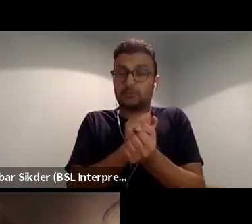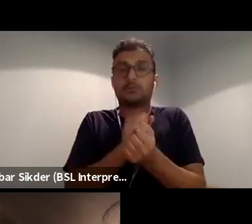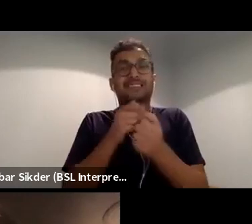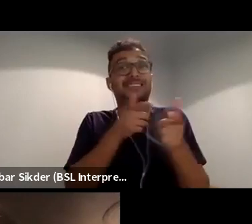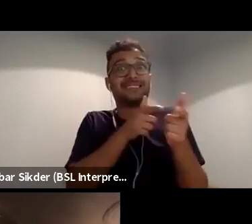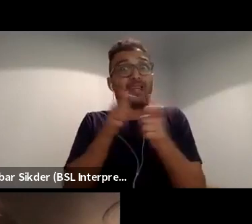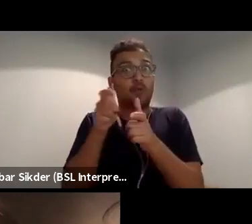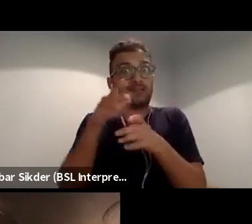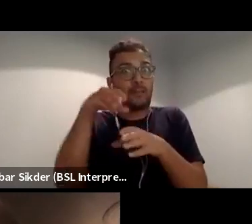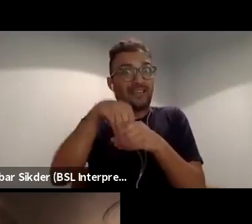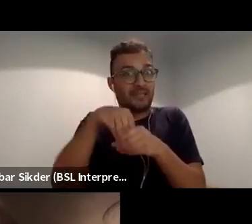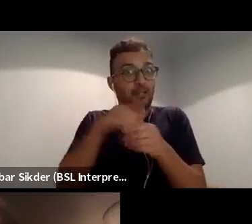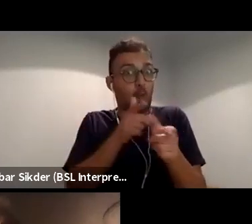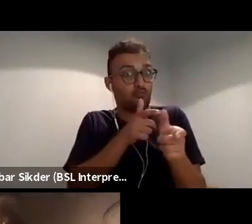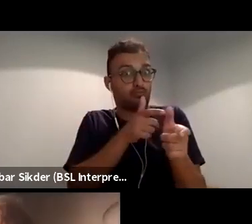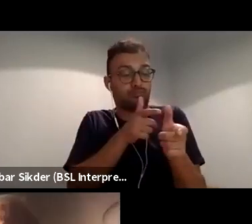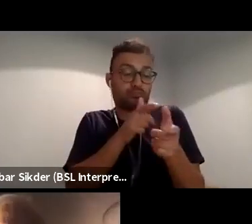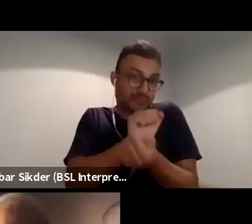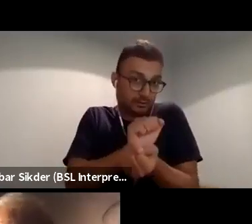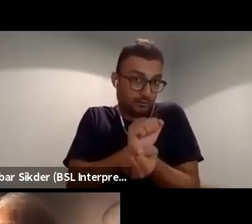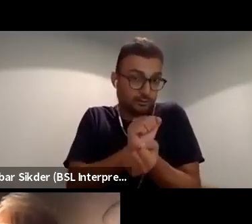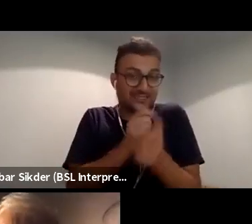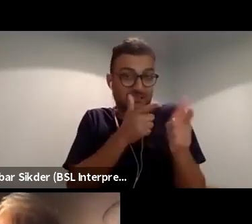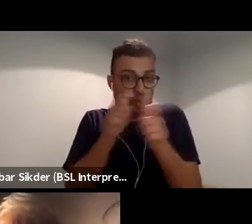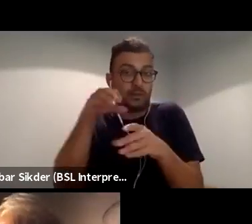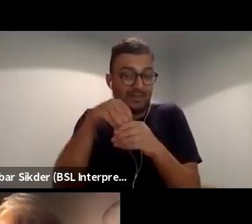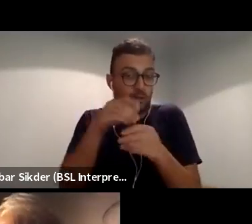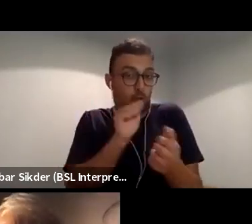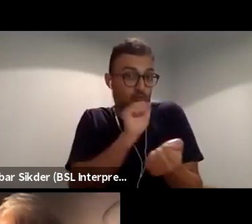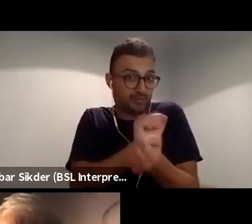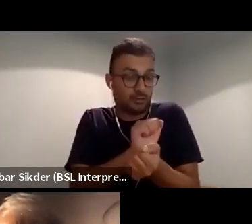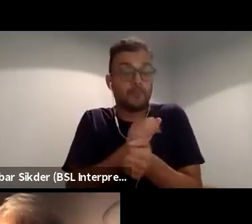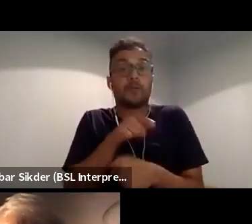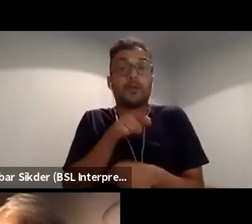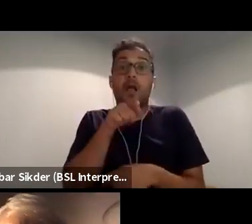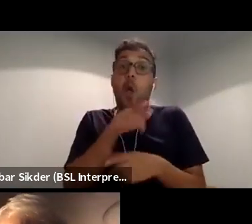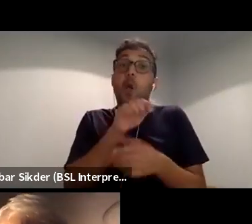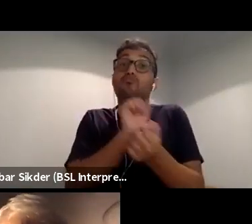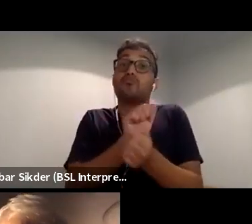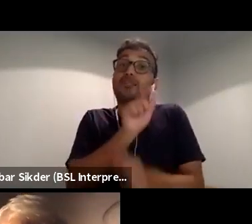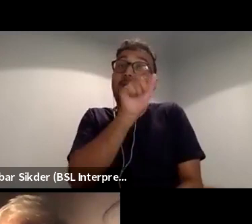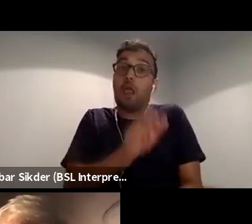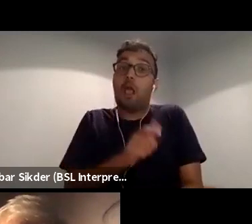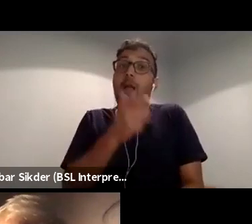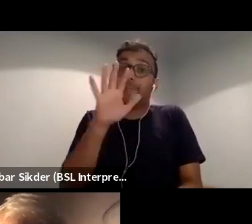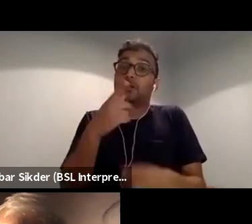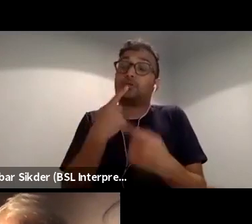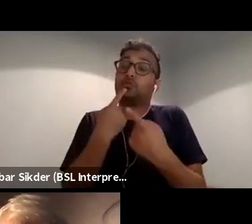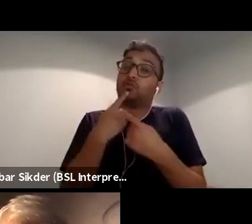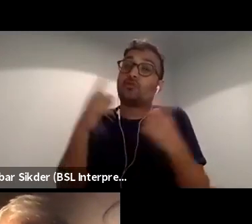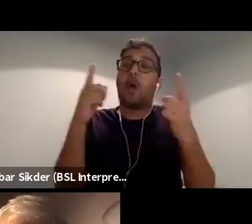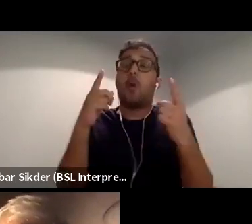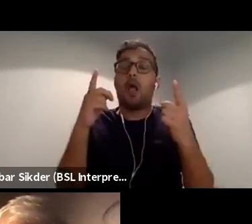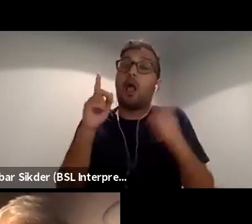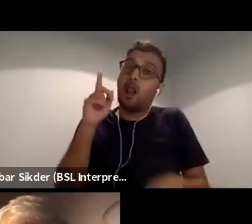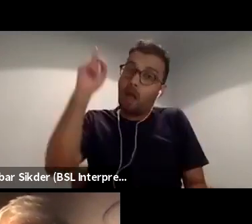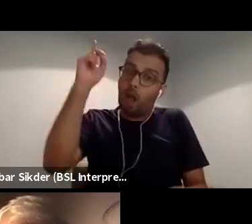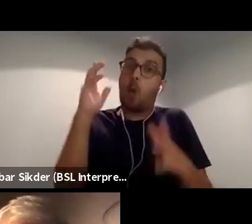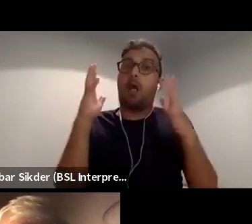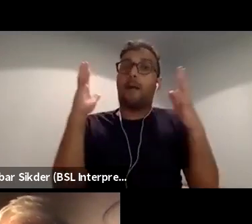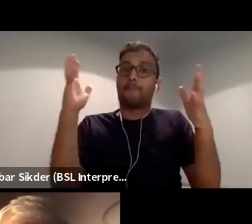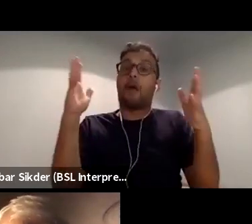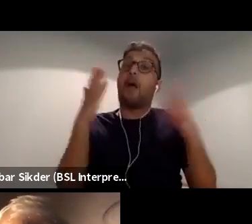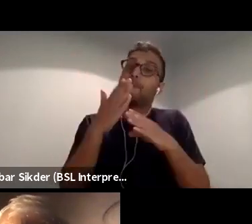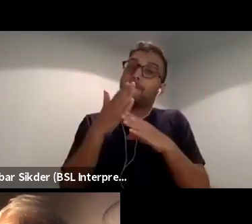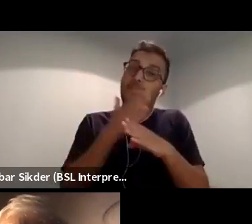within that report, the prisoner was shouted Allahu Akbar before he launched the attack on the officer, which was a fact, and